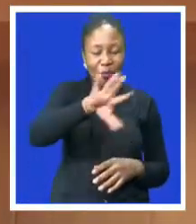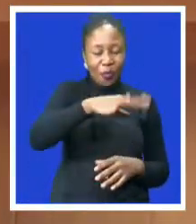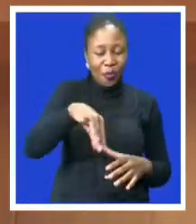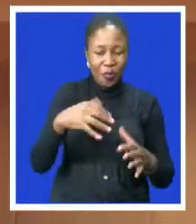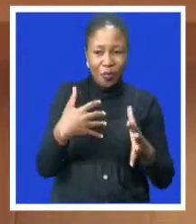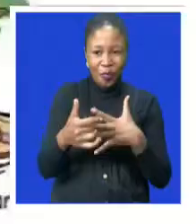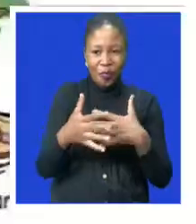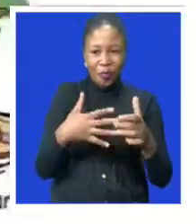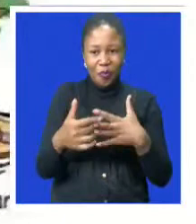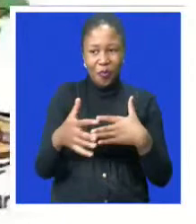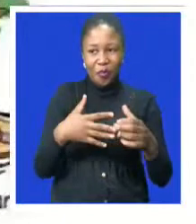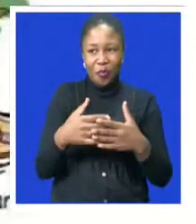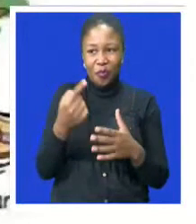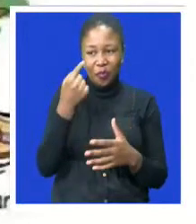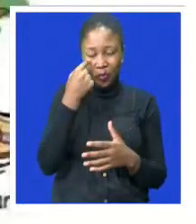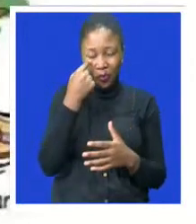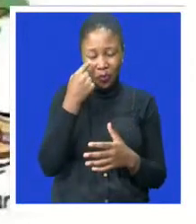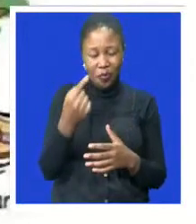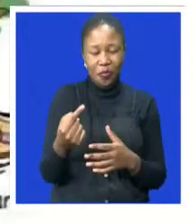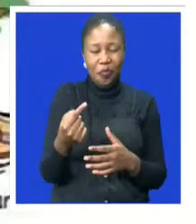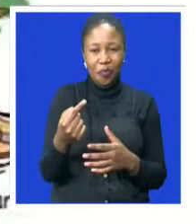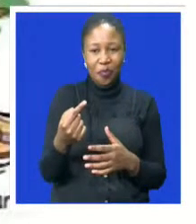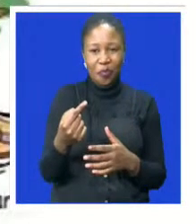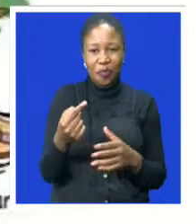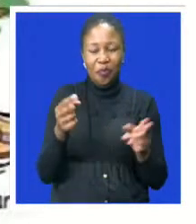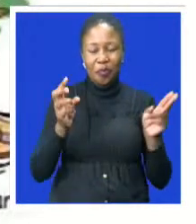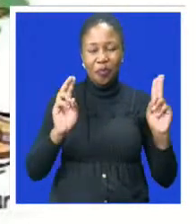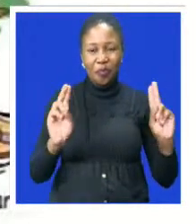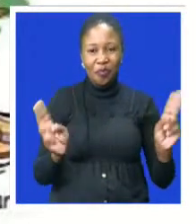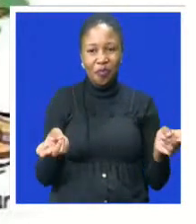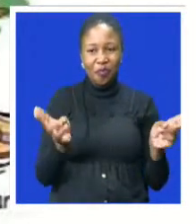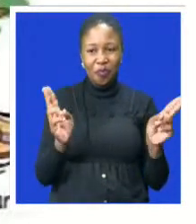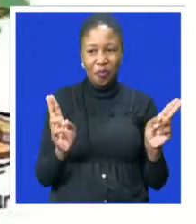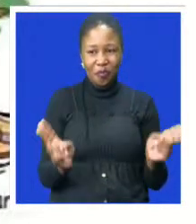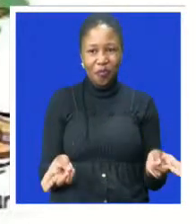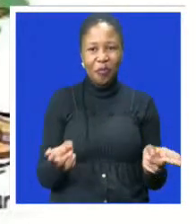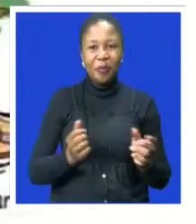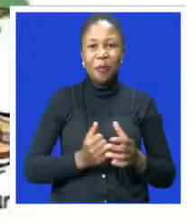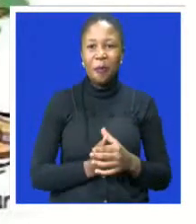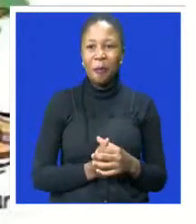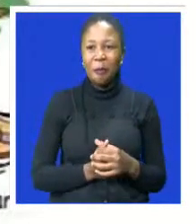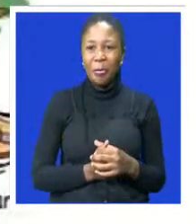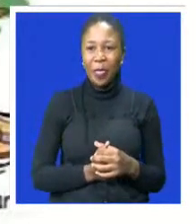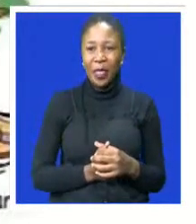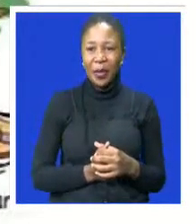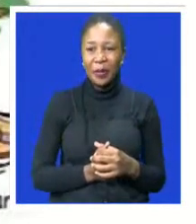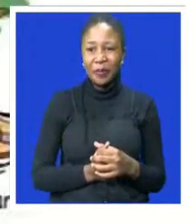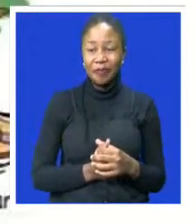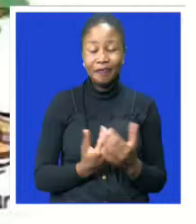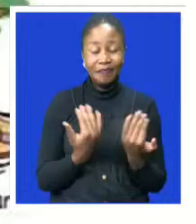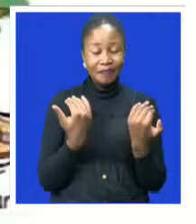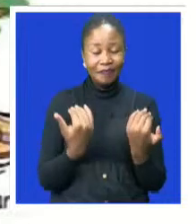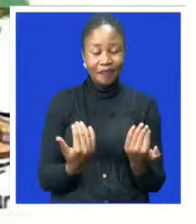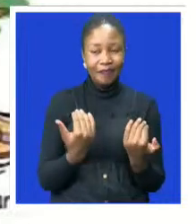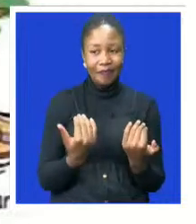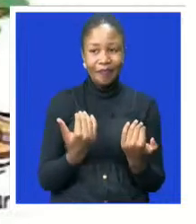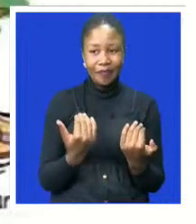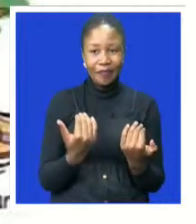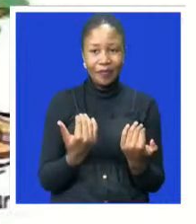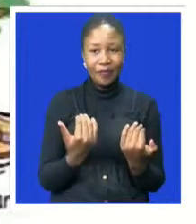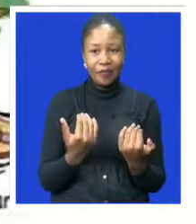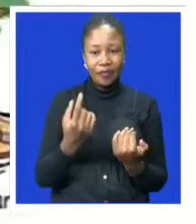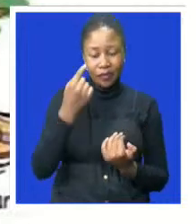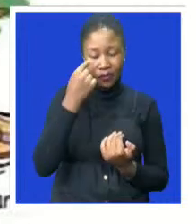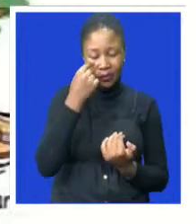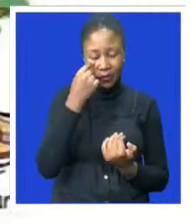Okay? Good. Now, dear Lena, as you are watching, I'm sure you are sitting